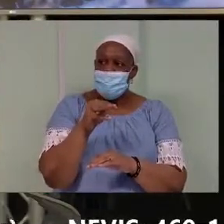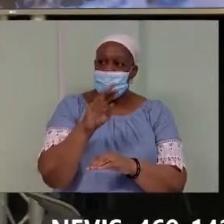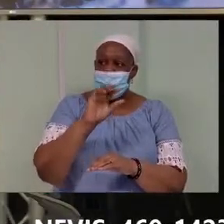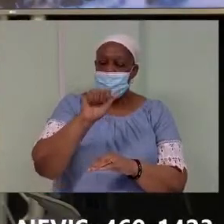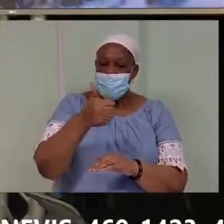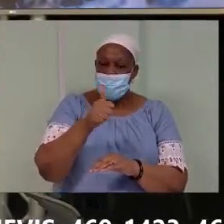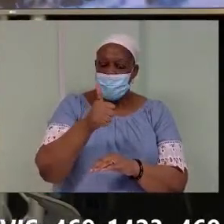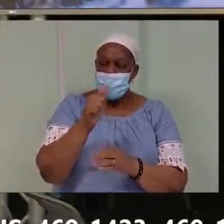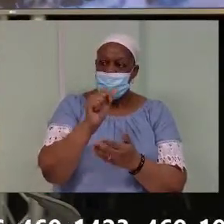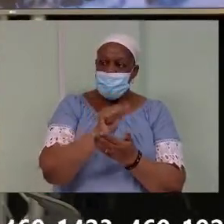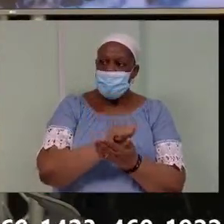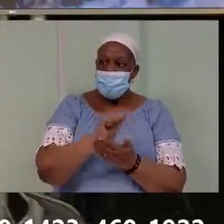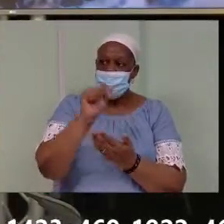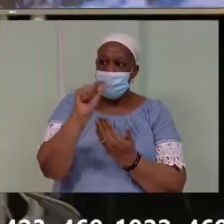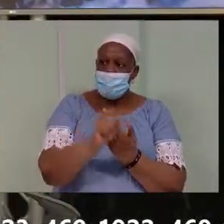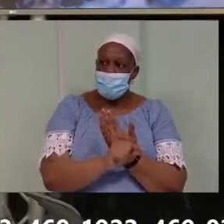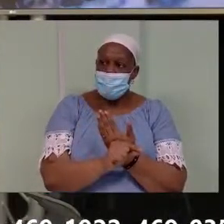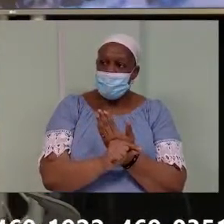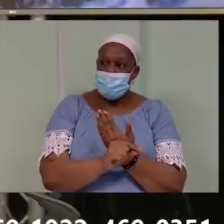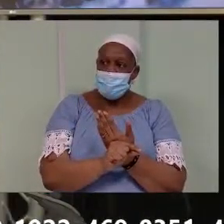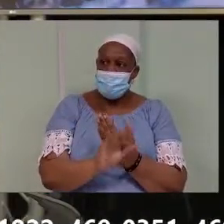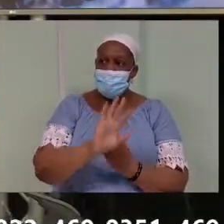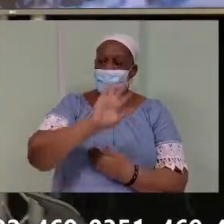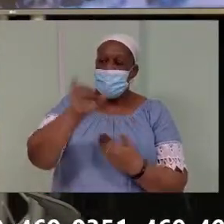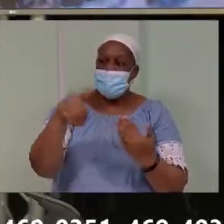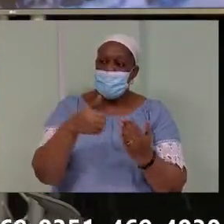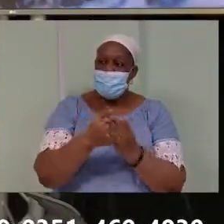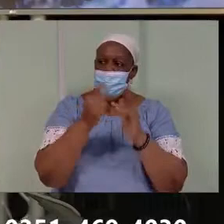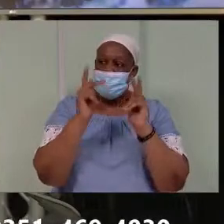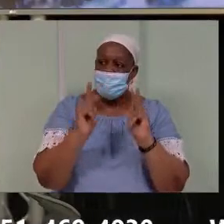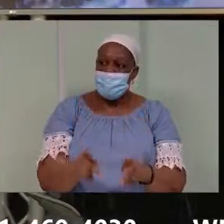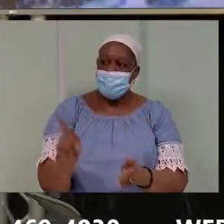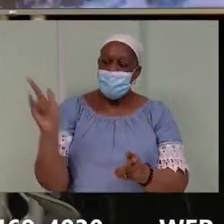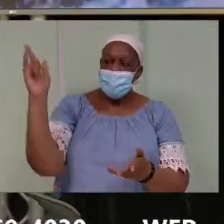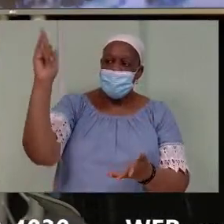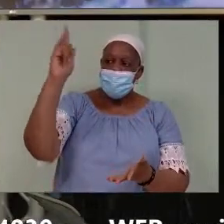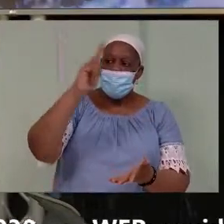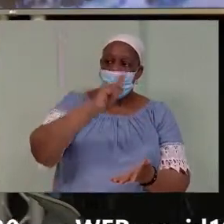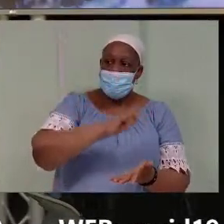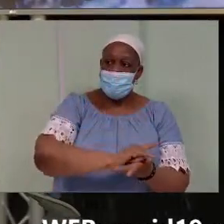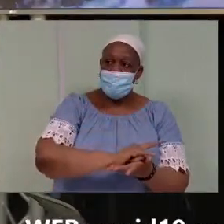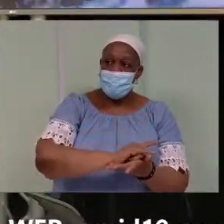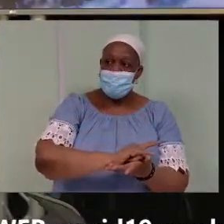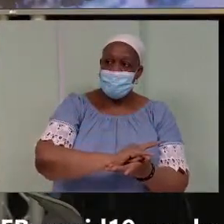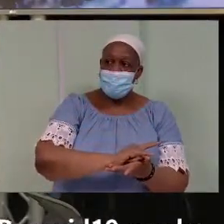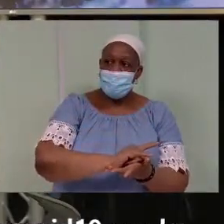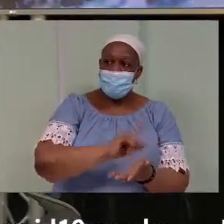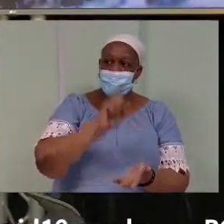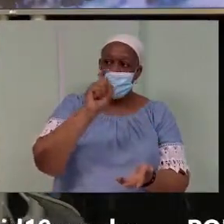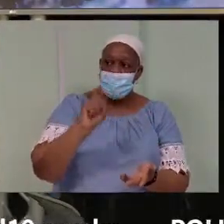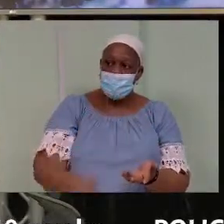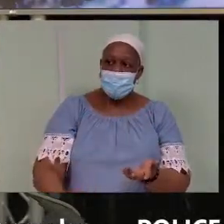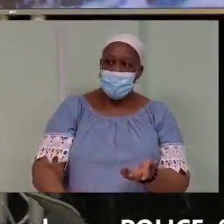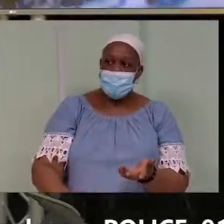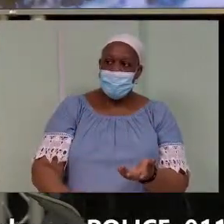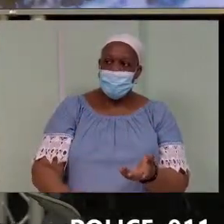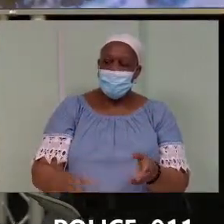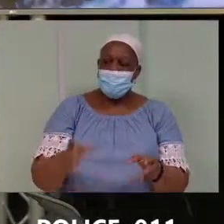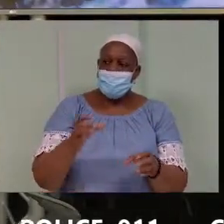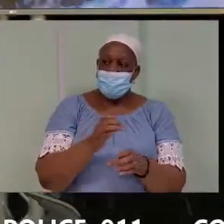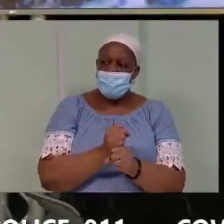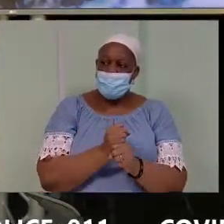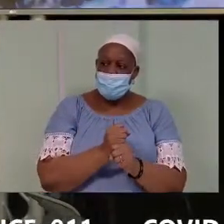10th of August, all incoming passengers into St. Kitts and Nevis must provide